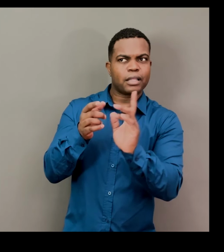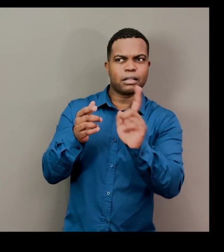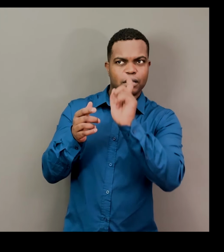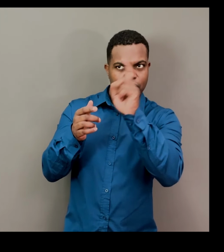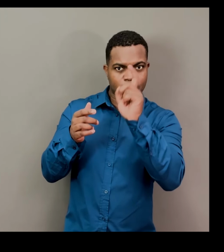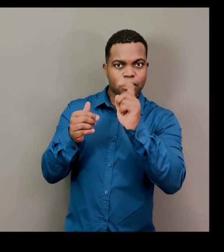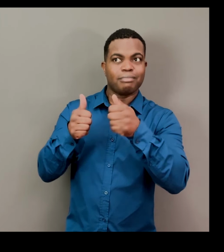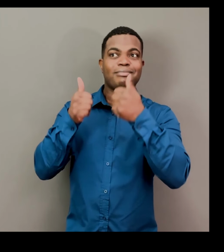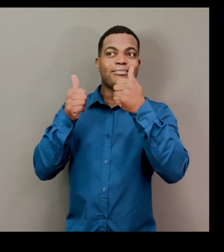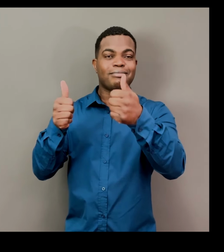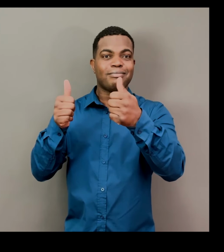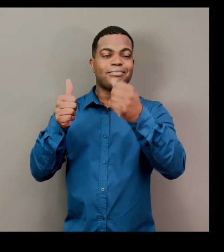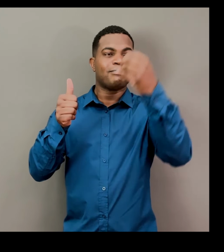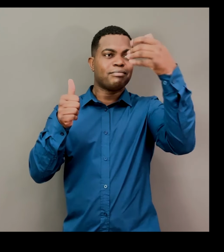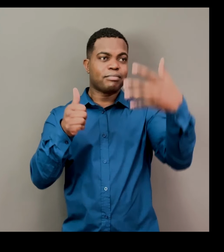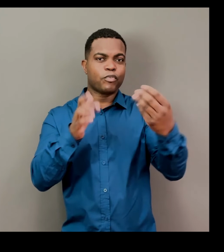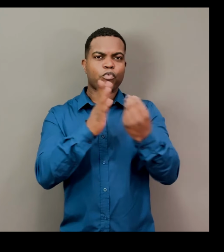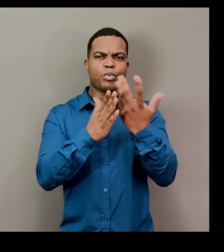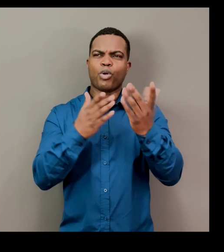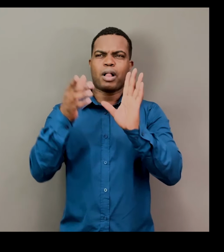or broken?